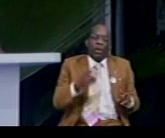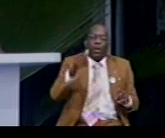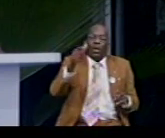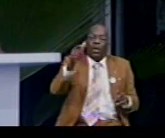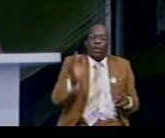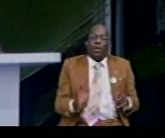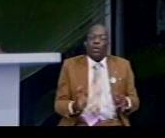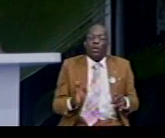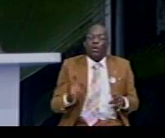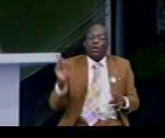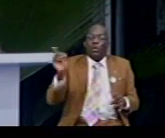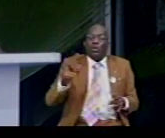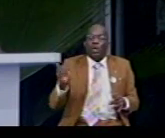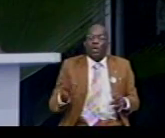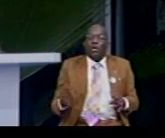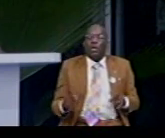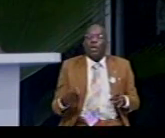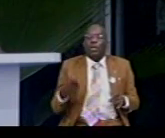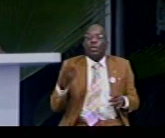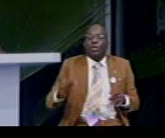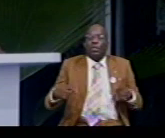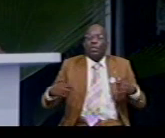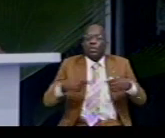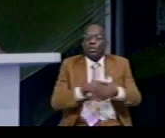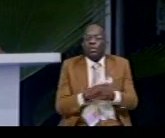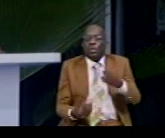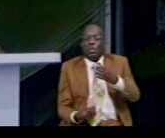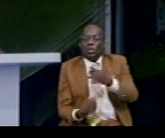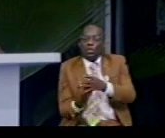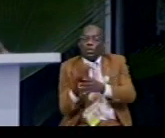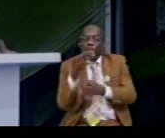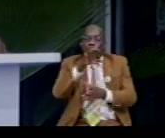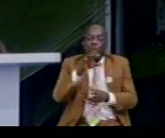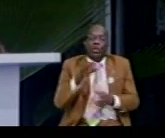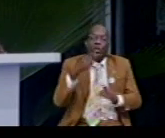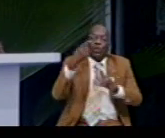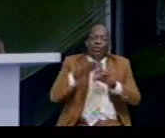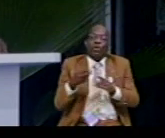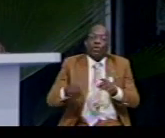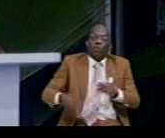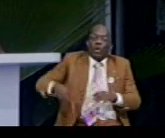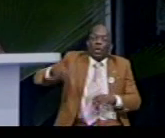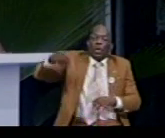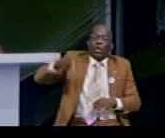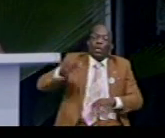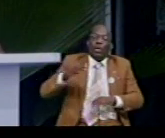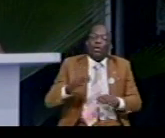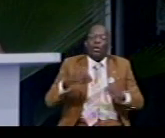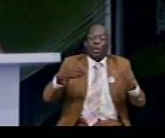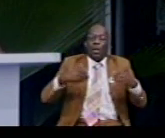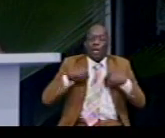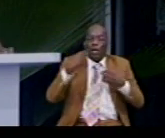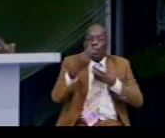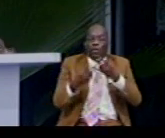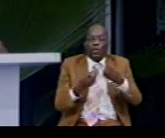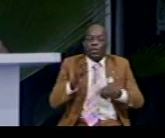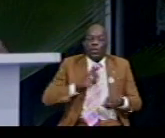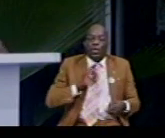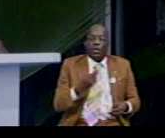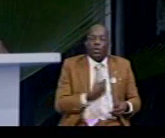day spring from on high had visited us. The Lord had visited